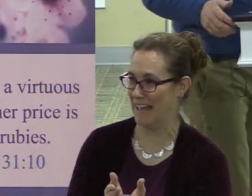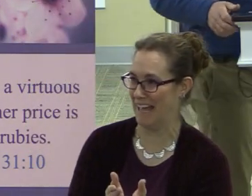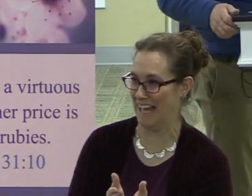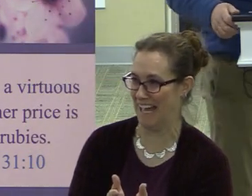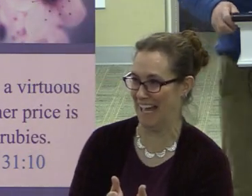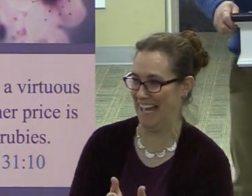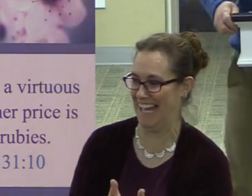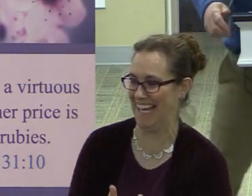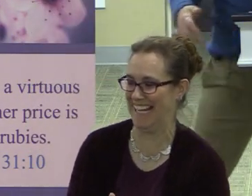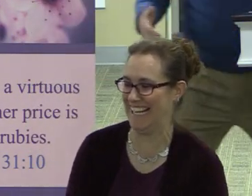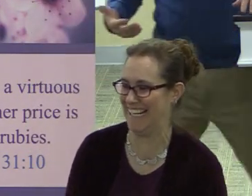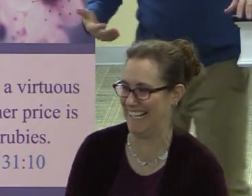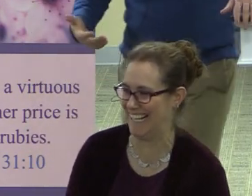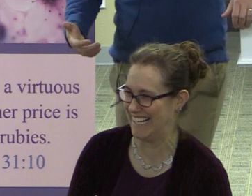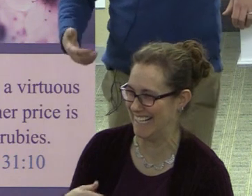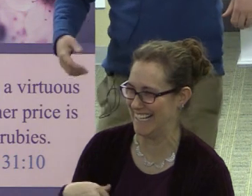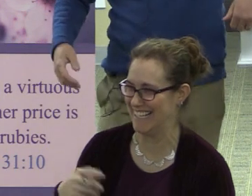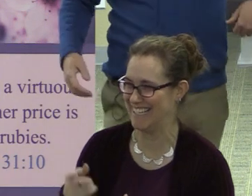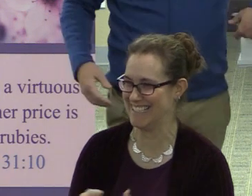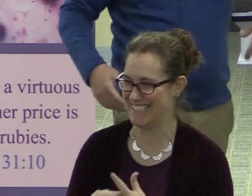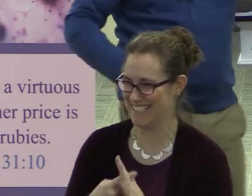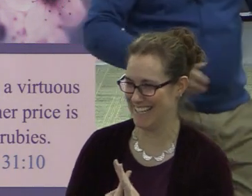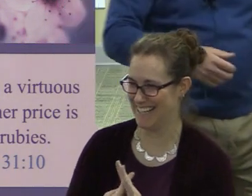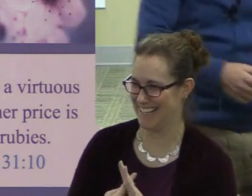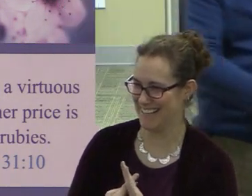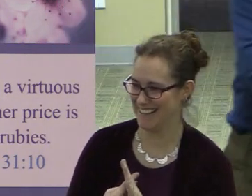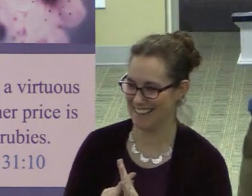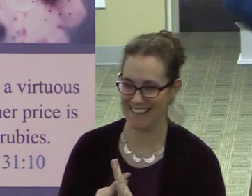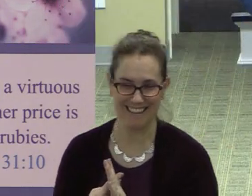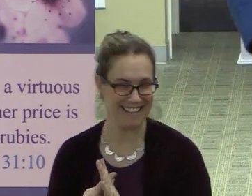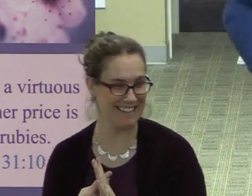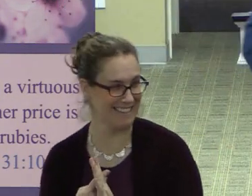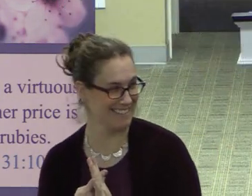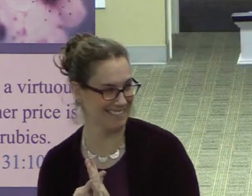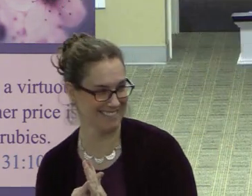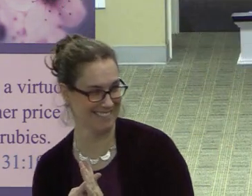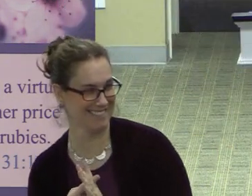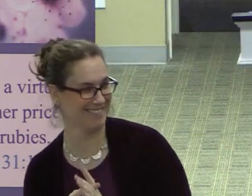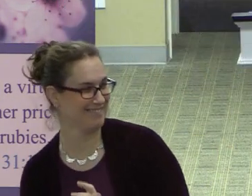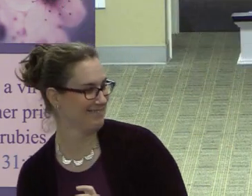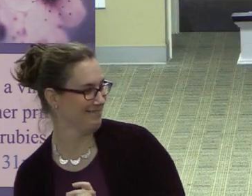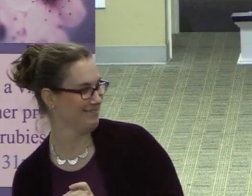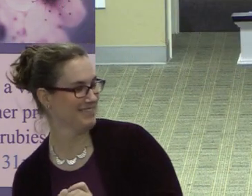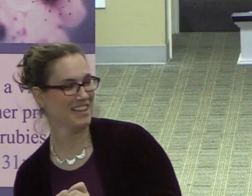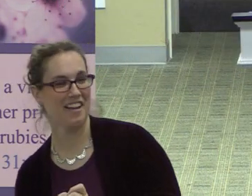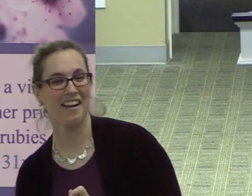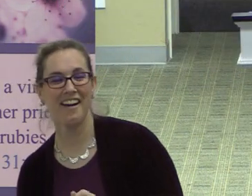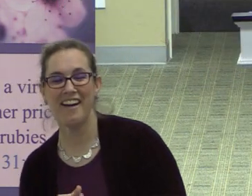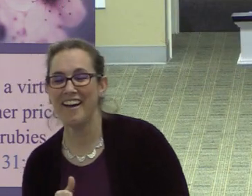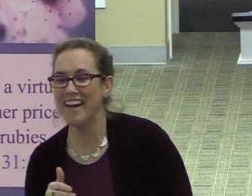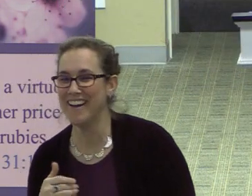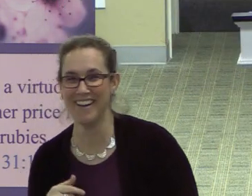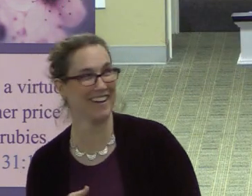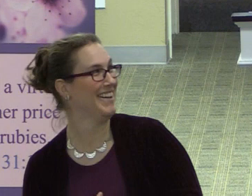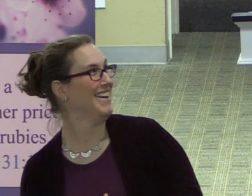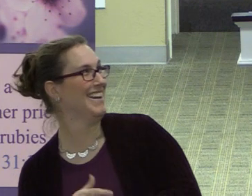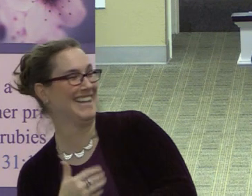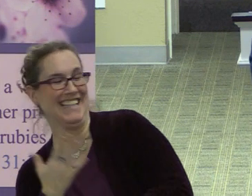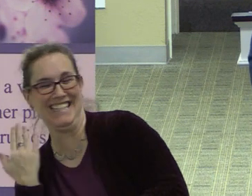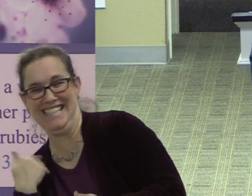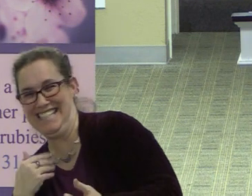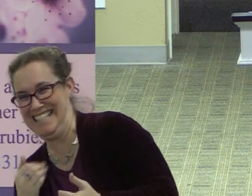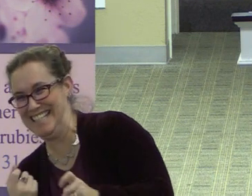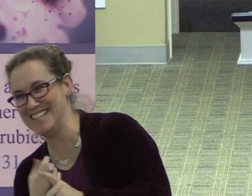so he goes to start it up. And he goes to pull, it's just a pull start. He goes to pull start it, and there's a little bit of water that come in the boat. I'm going to hit you right in the head. I know